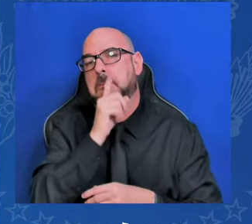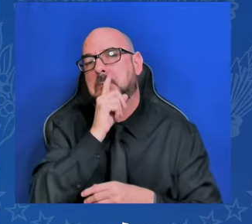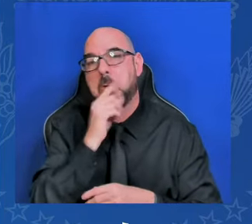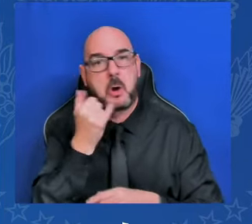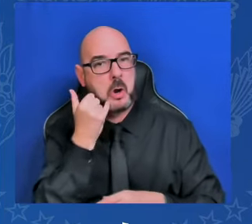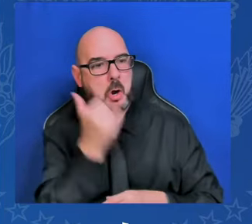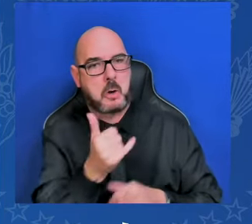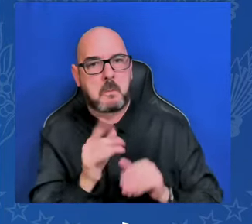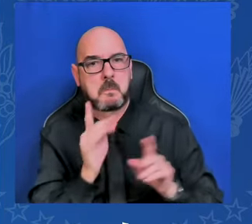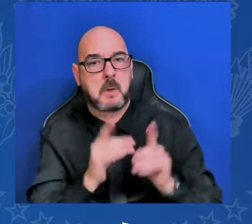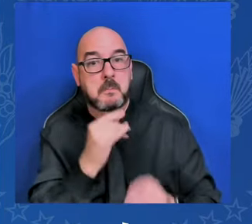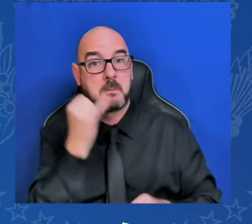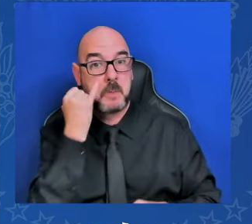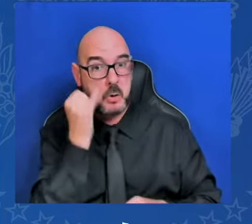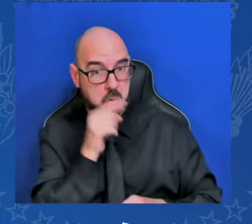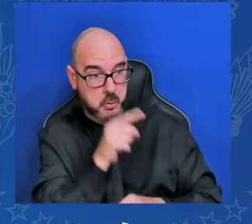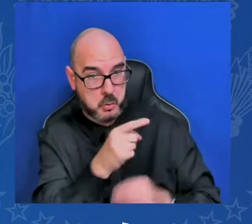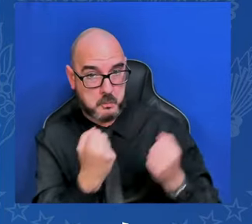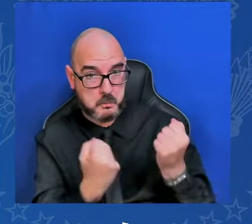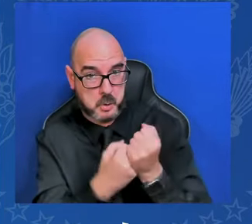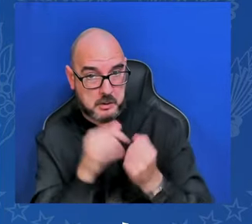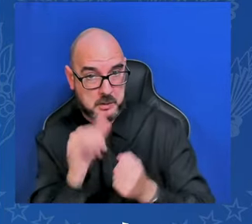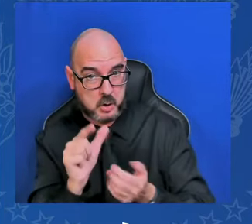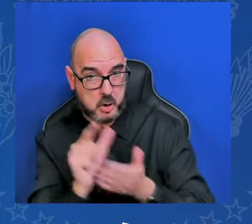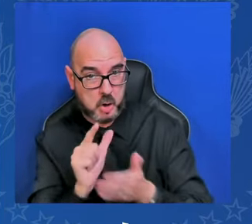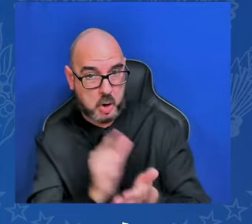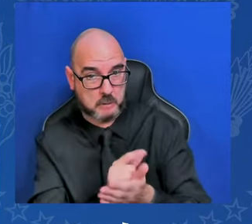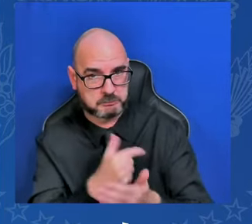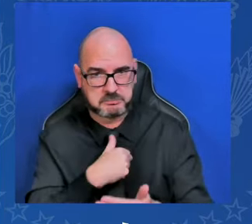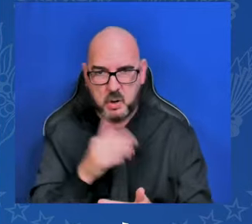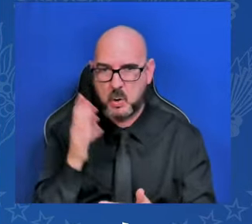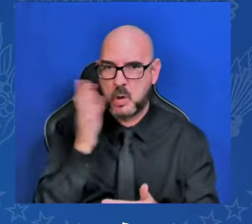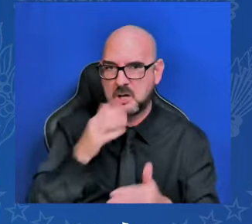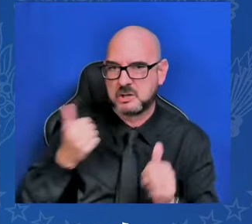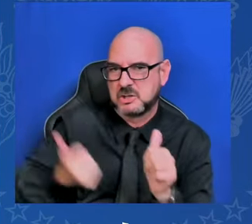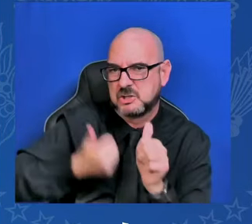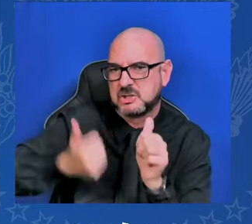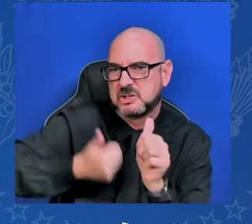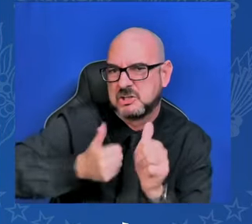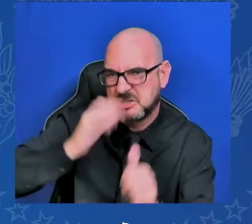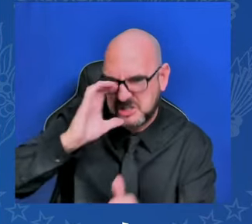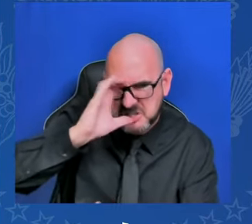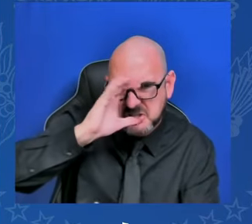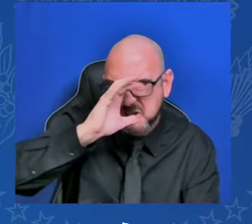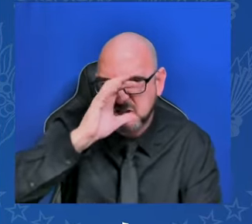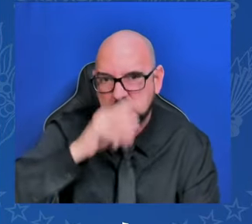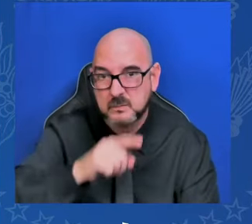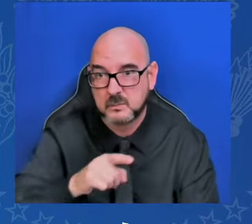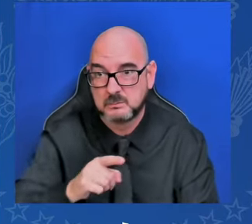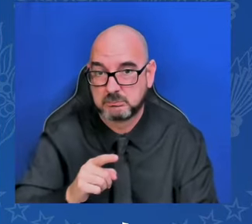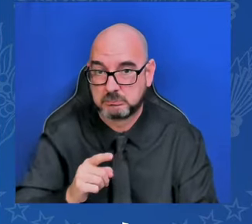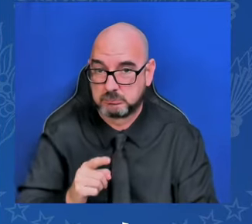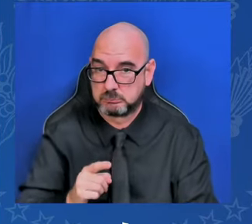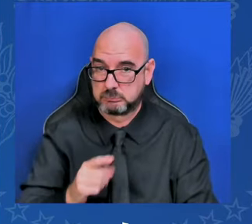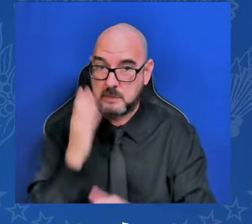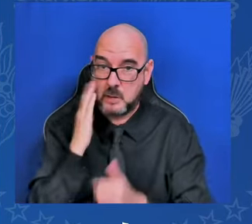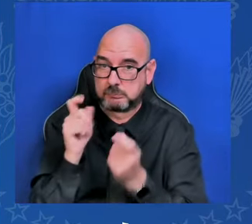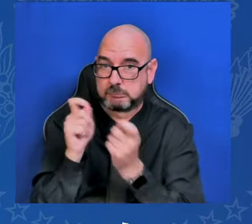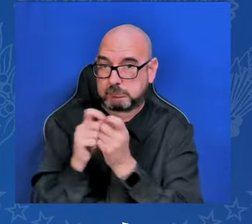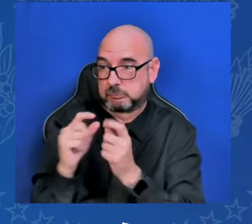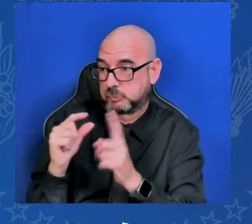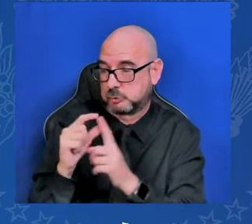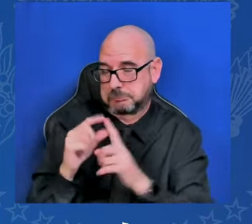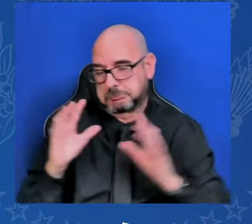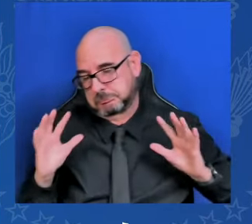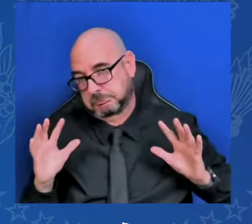I don't know what the exact words were, but I'm coming after you. Are they here to solve a problem or just